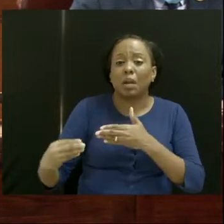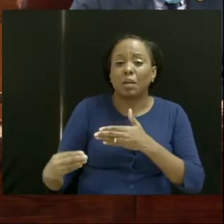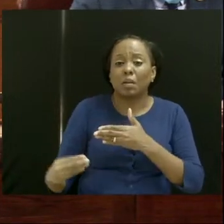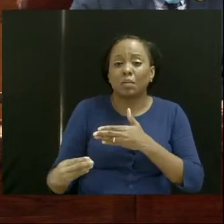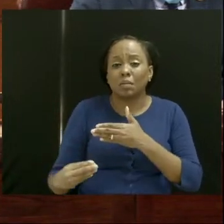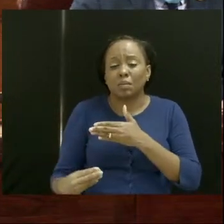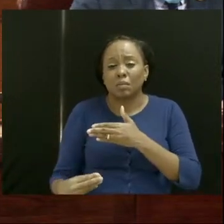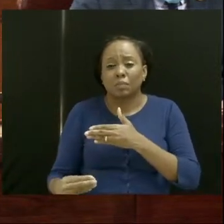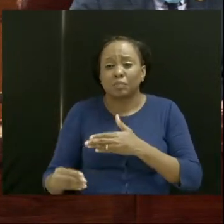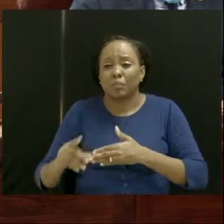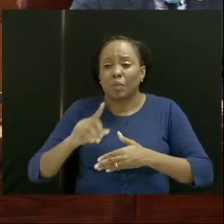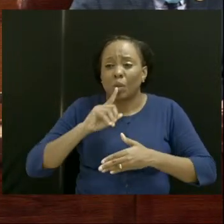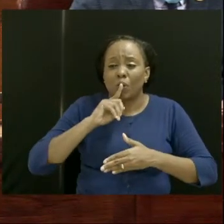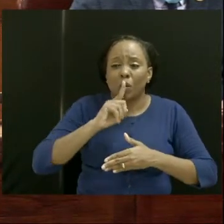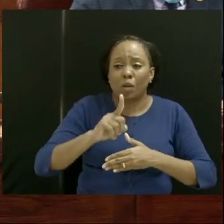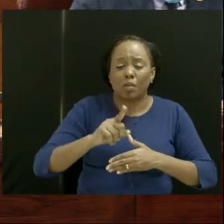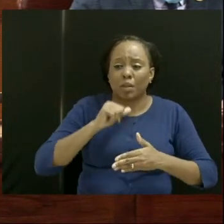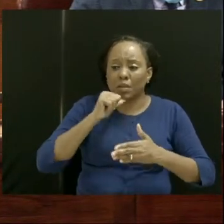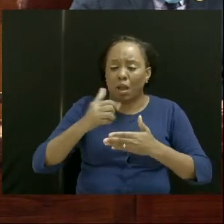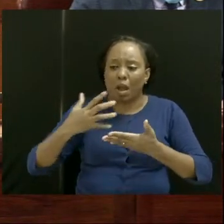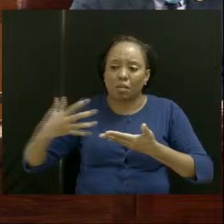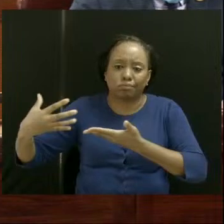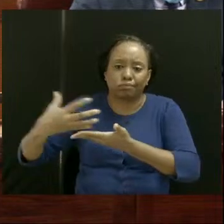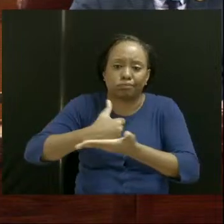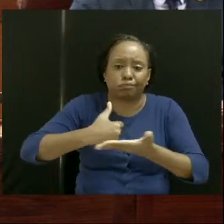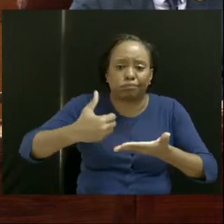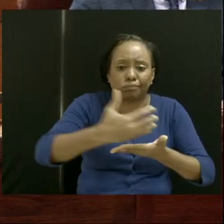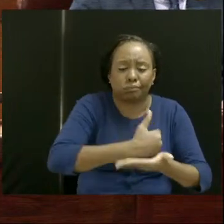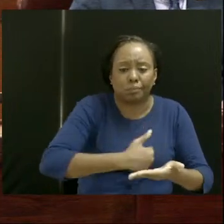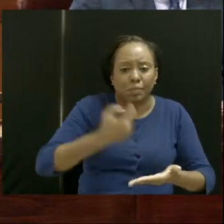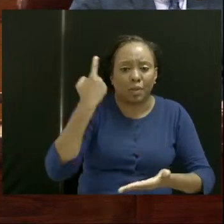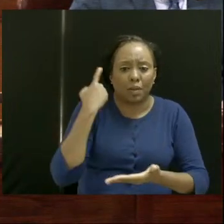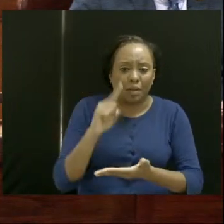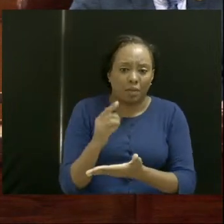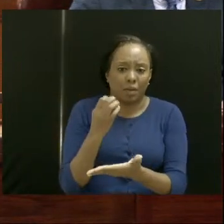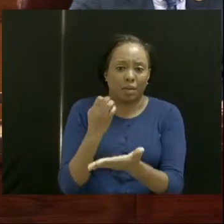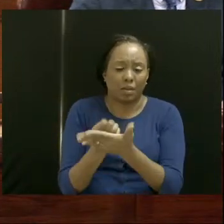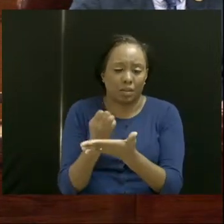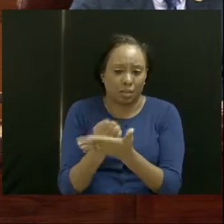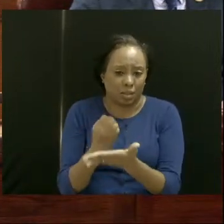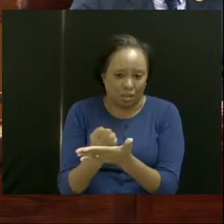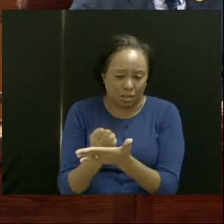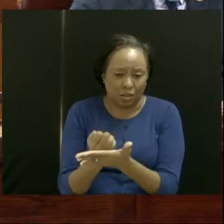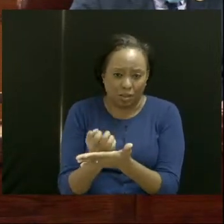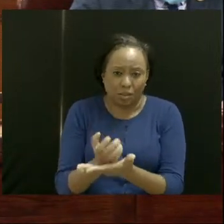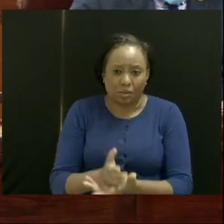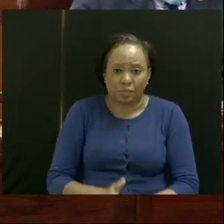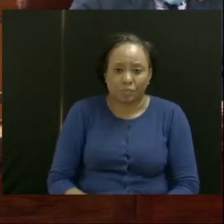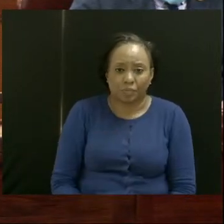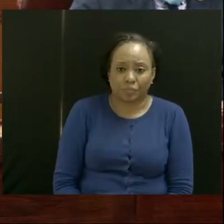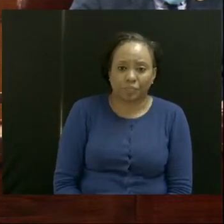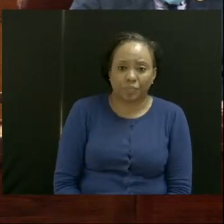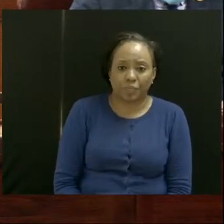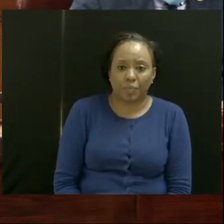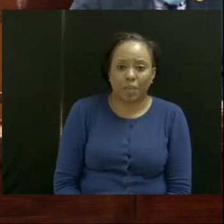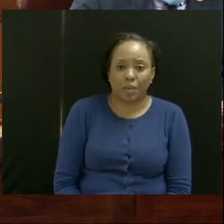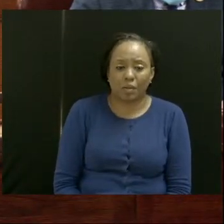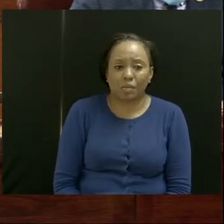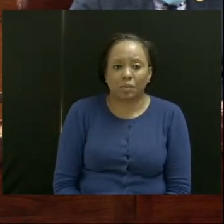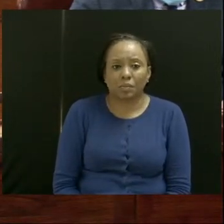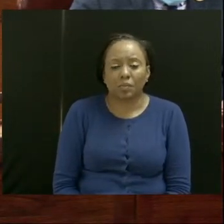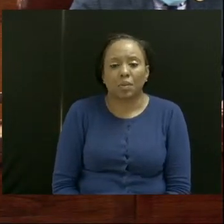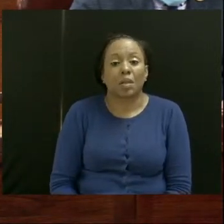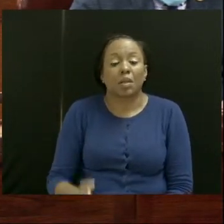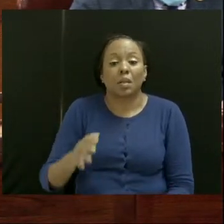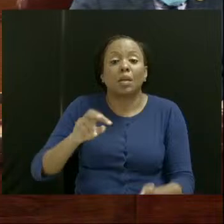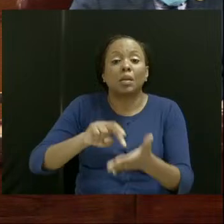in the context or against the backdrop of a fall off of 1.4 billion begs the question as